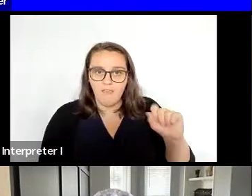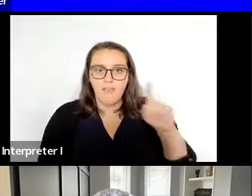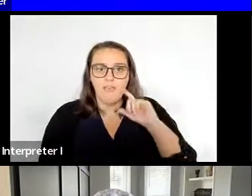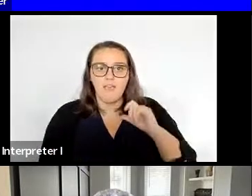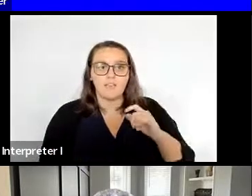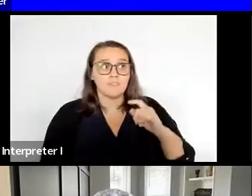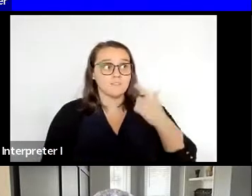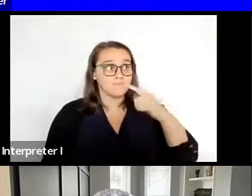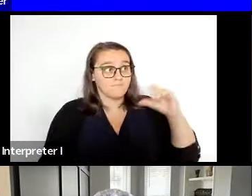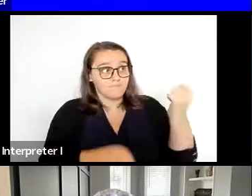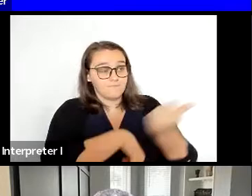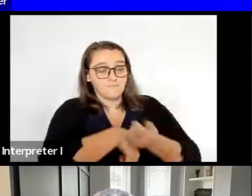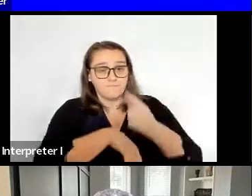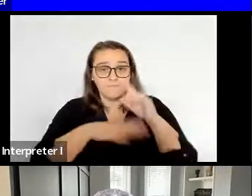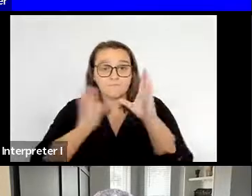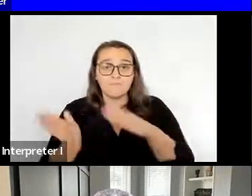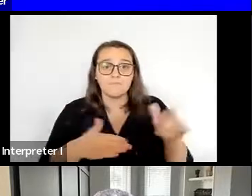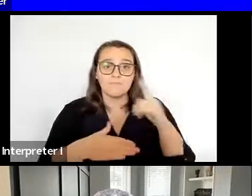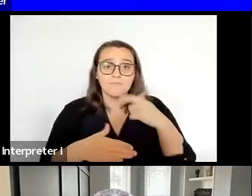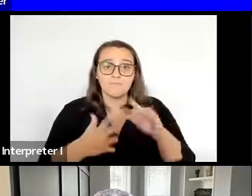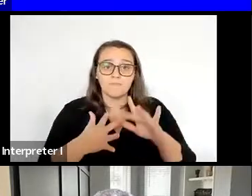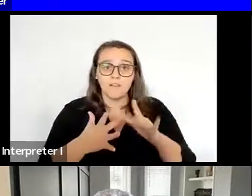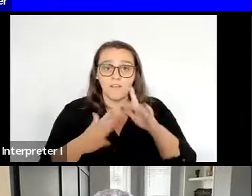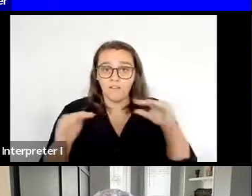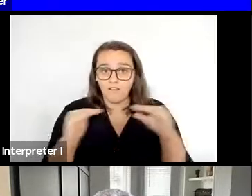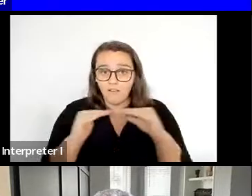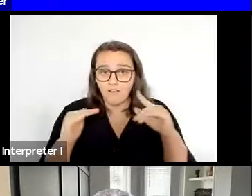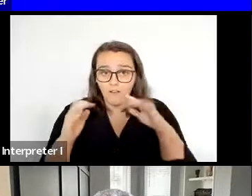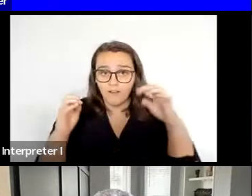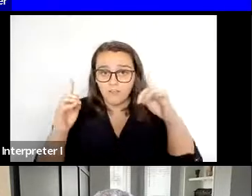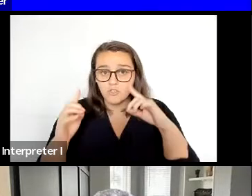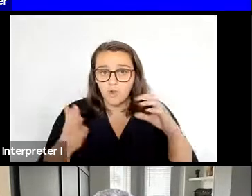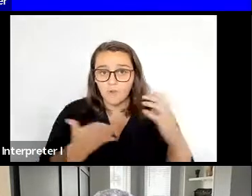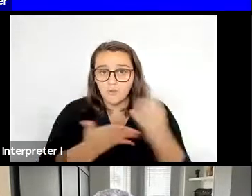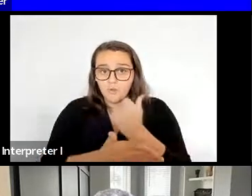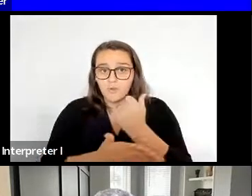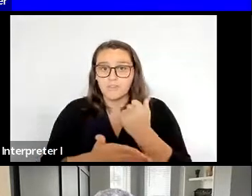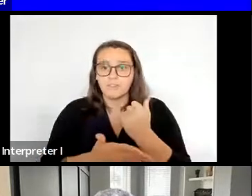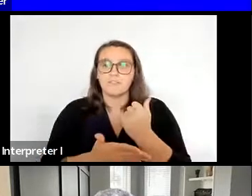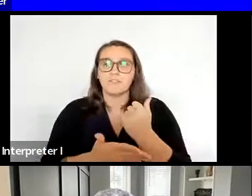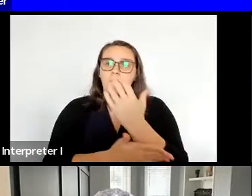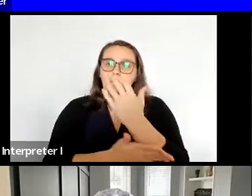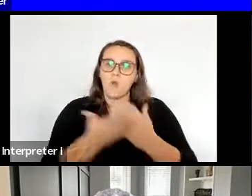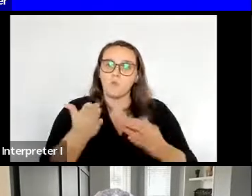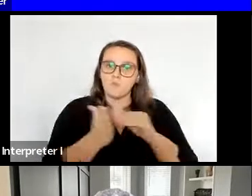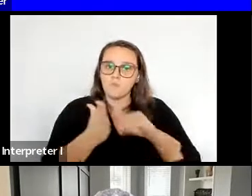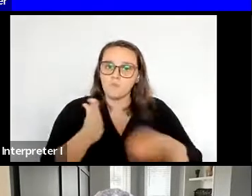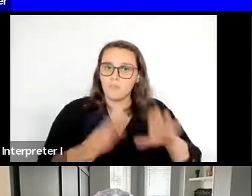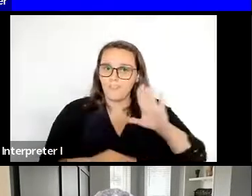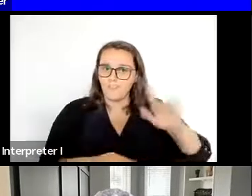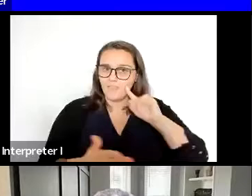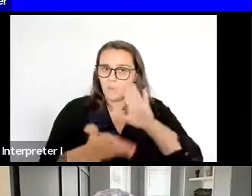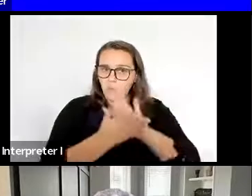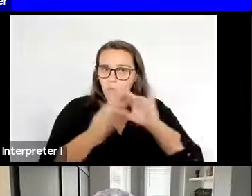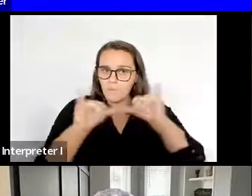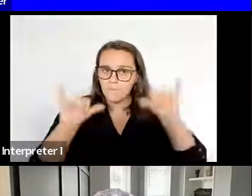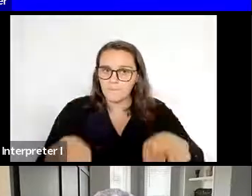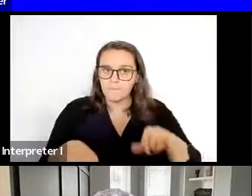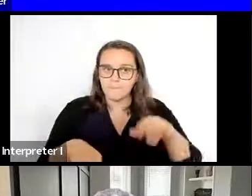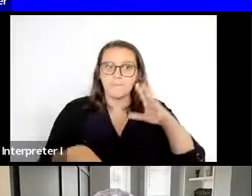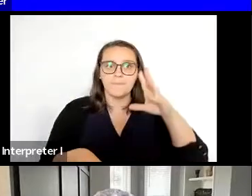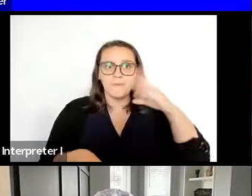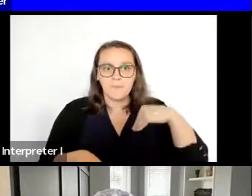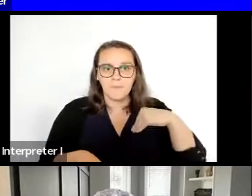access to digital learning opportunities, which will only become more and more prevalent parts of students' school experience. I know we all look forward